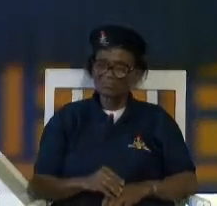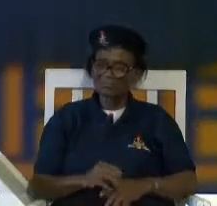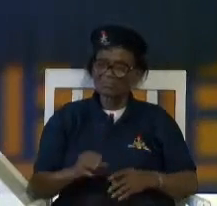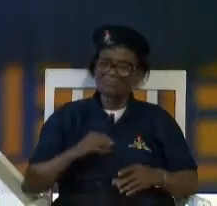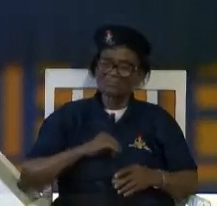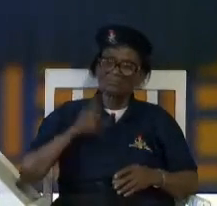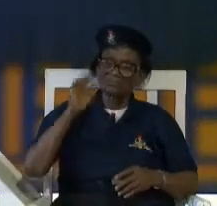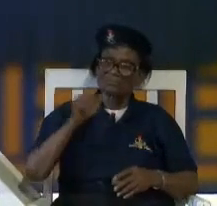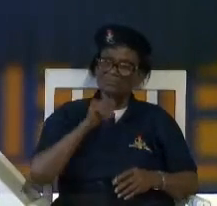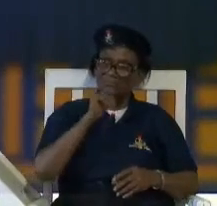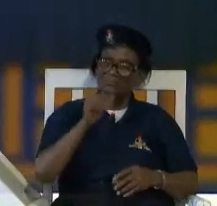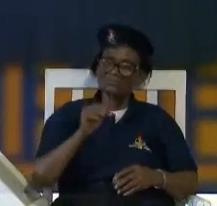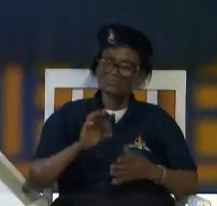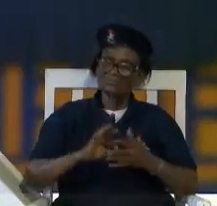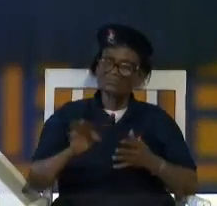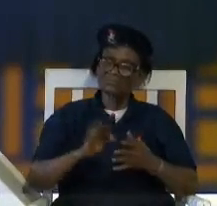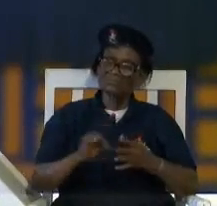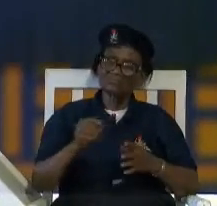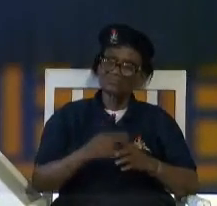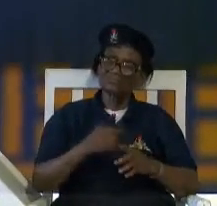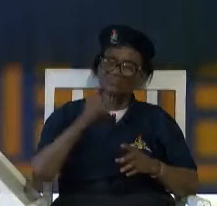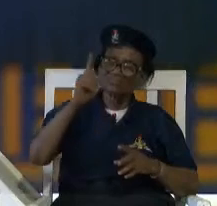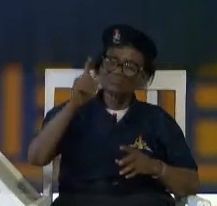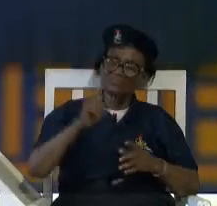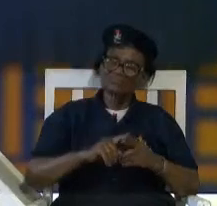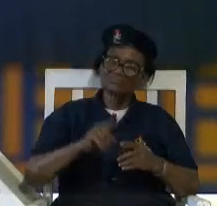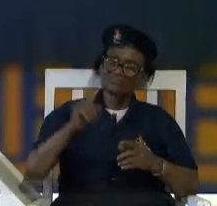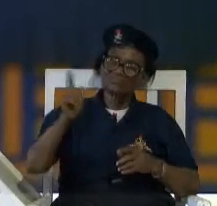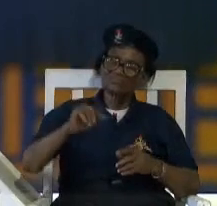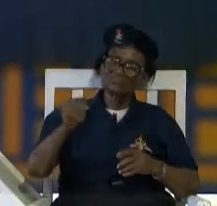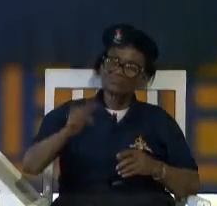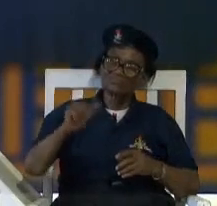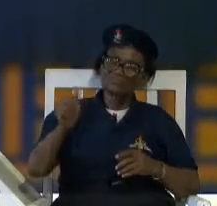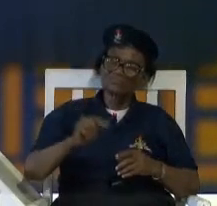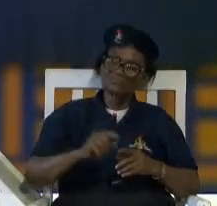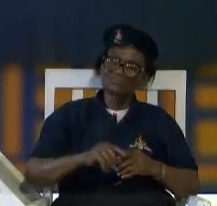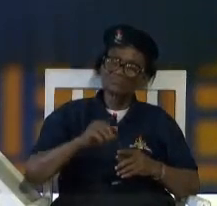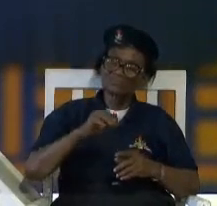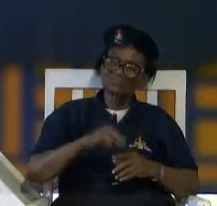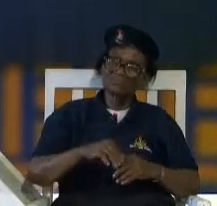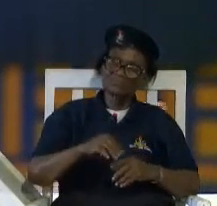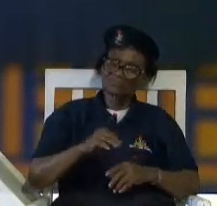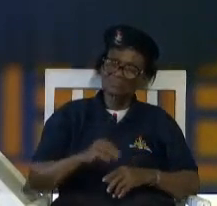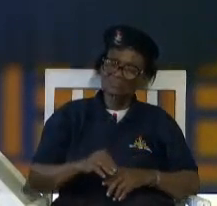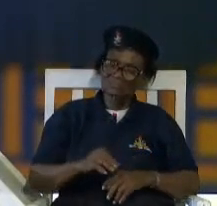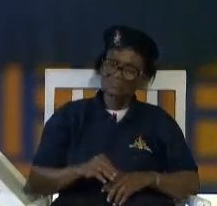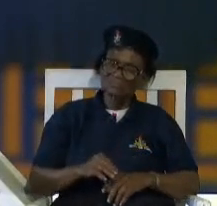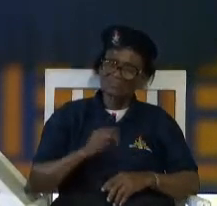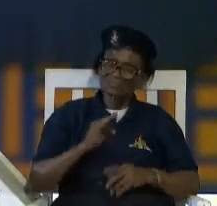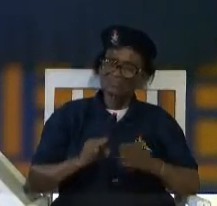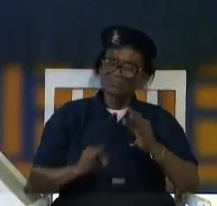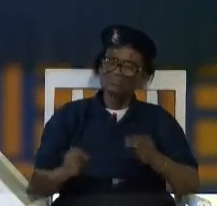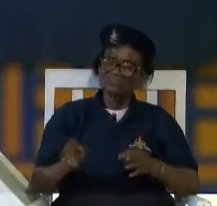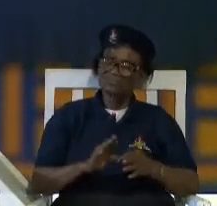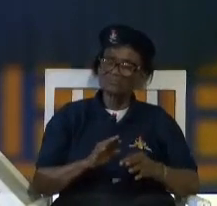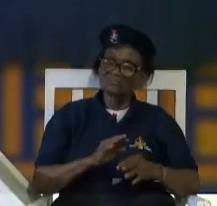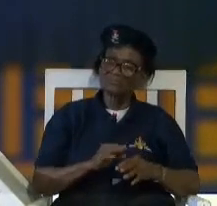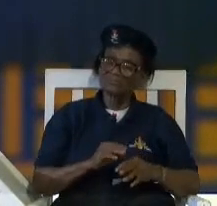I'm not going to be counting from 1 to 10 tonight. If you want to come, you come. If you don't want to come, that's your own